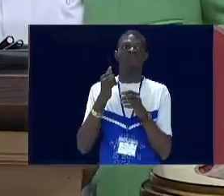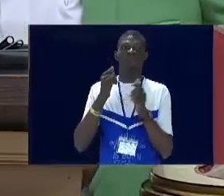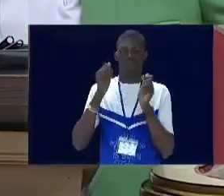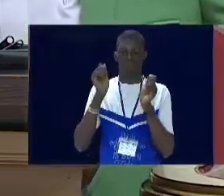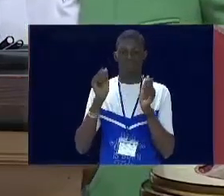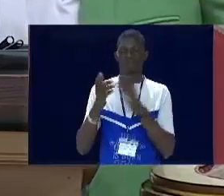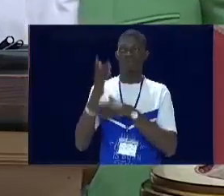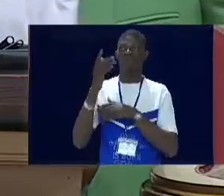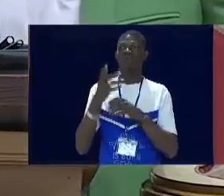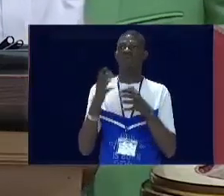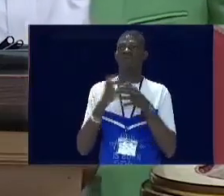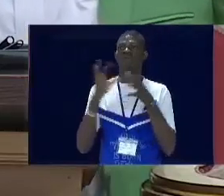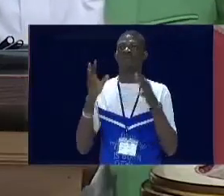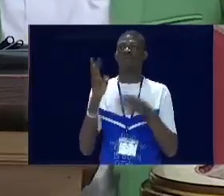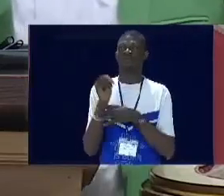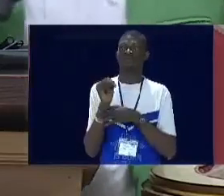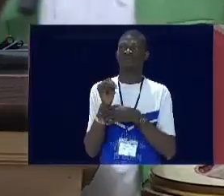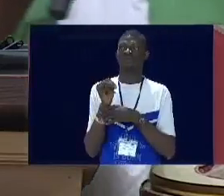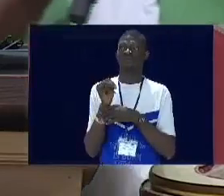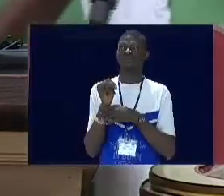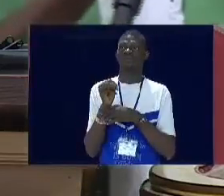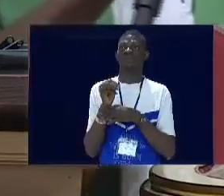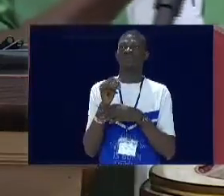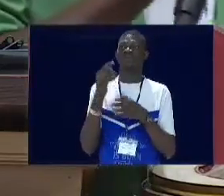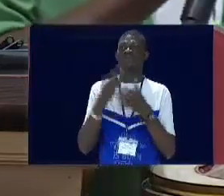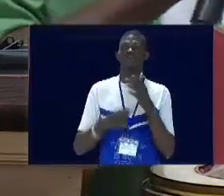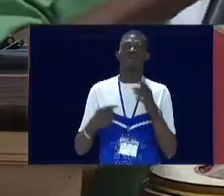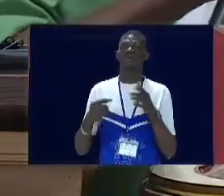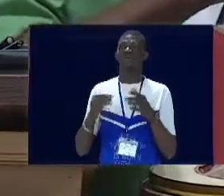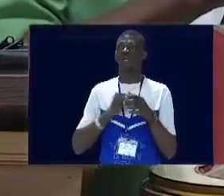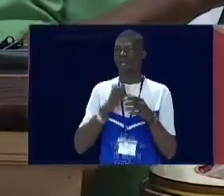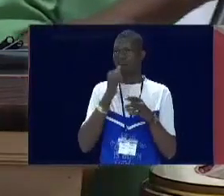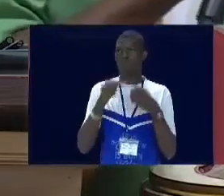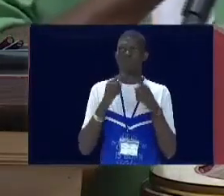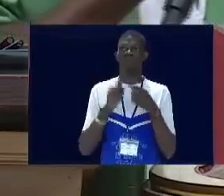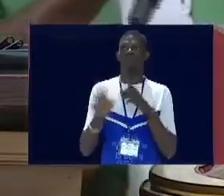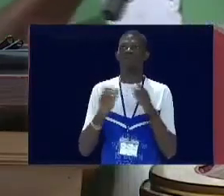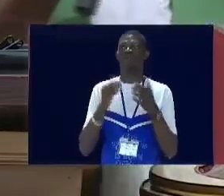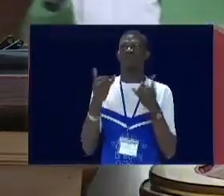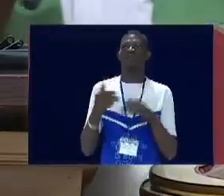released. What I'm about to do tonight is